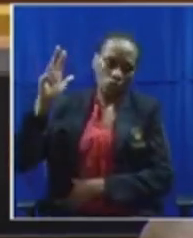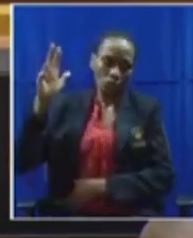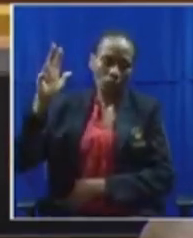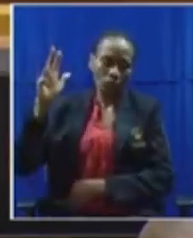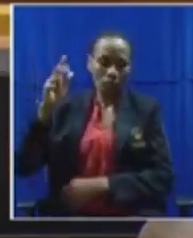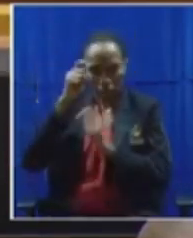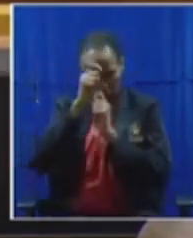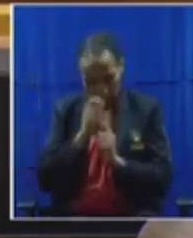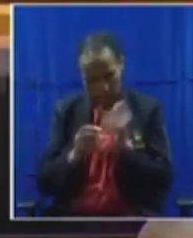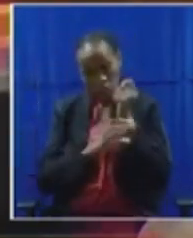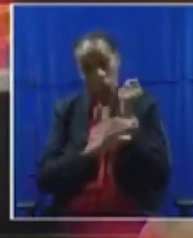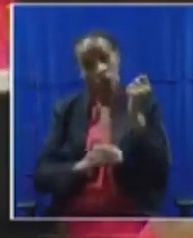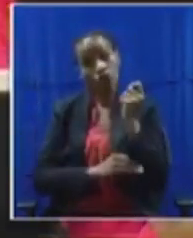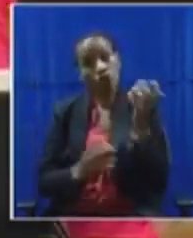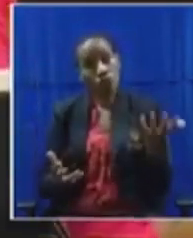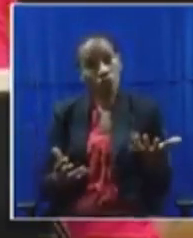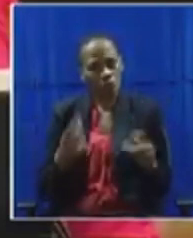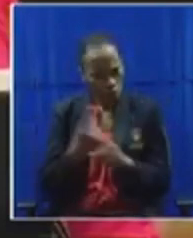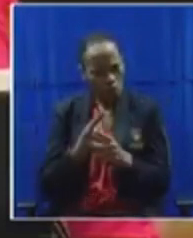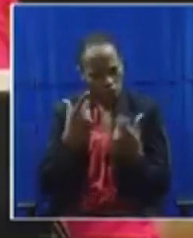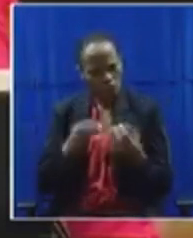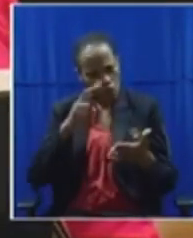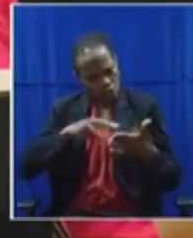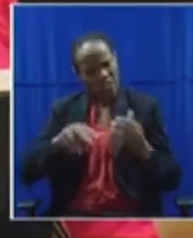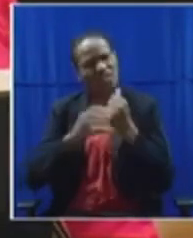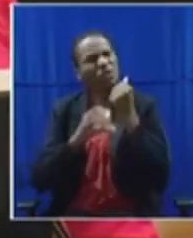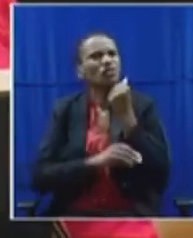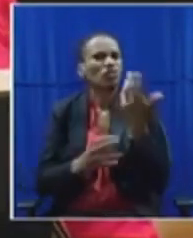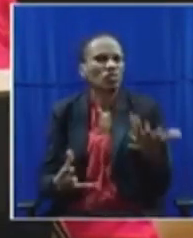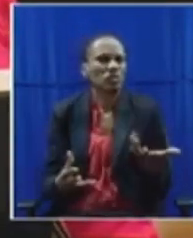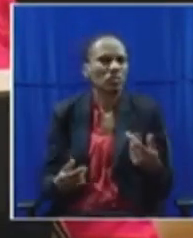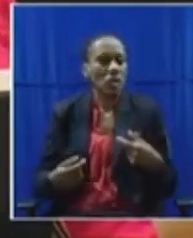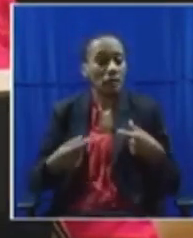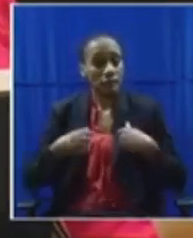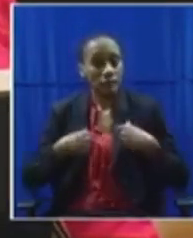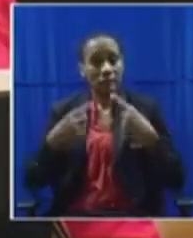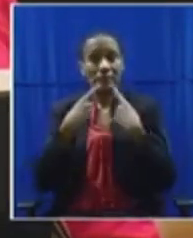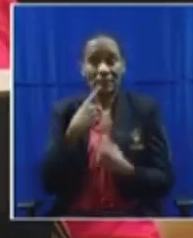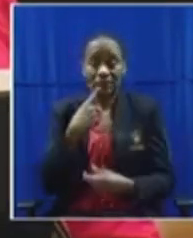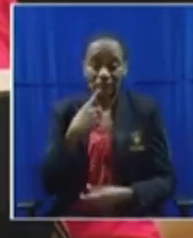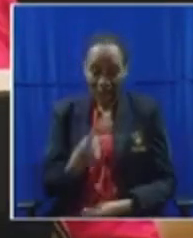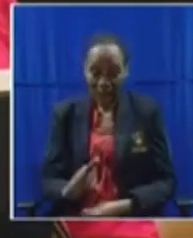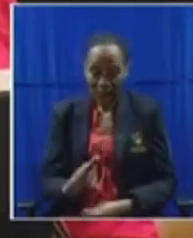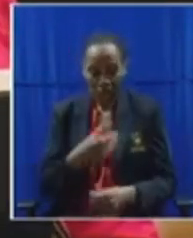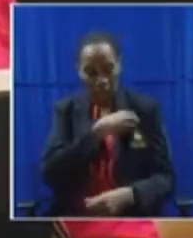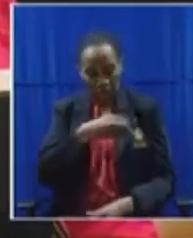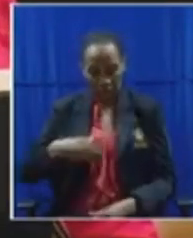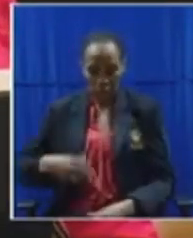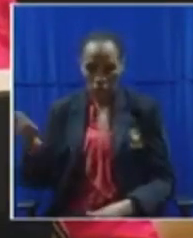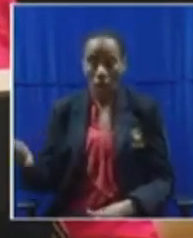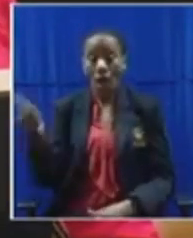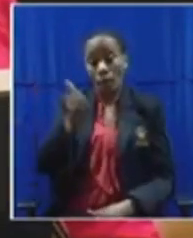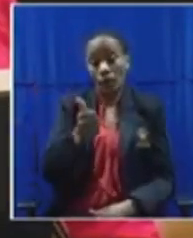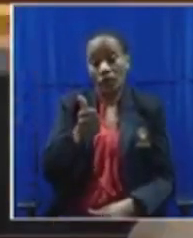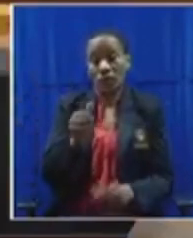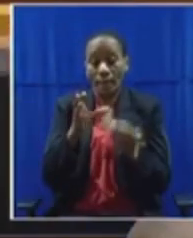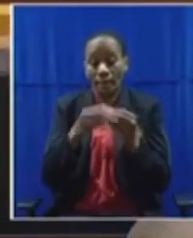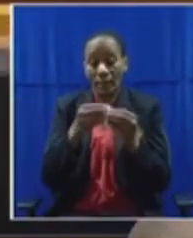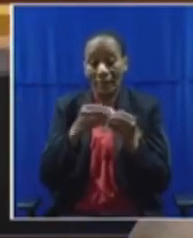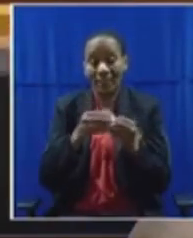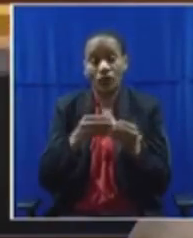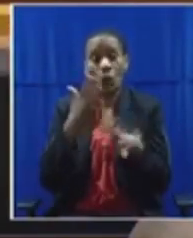it before they so swear. As I indicated, the President appoints diplomats,